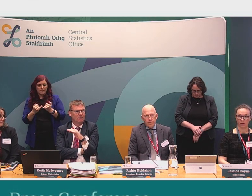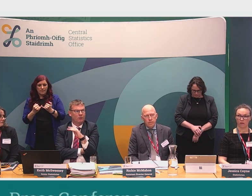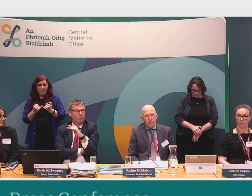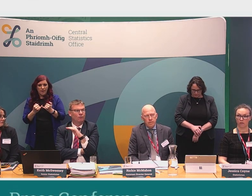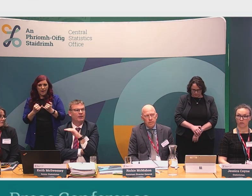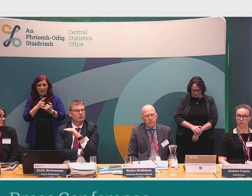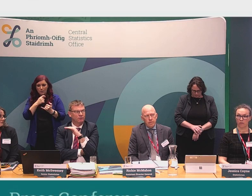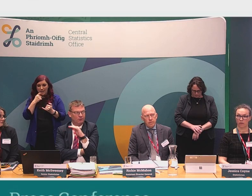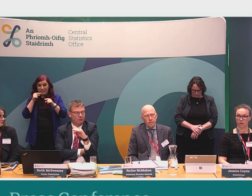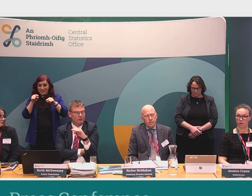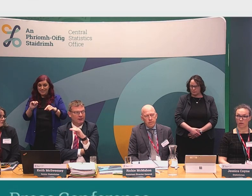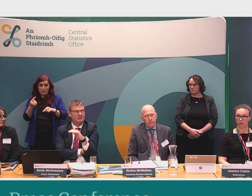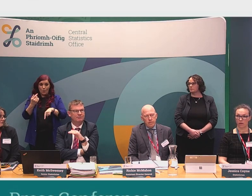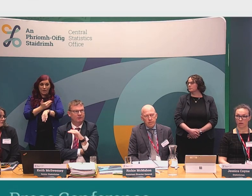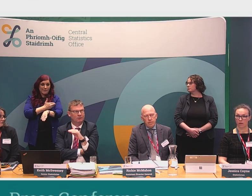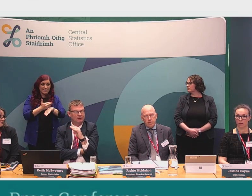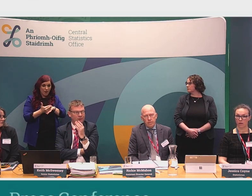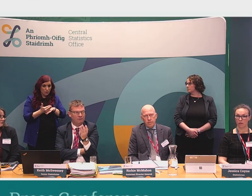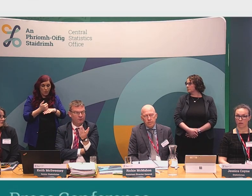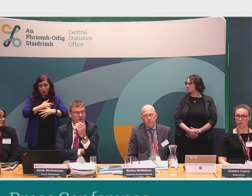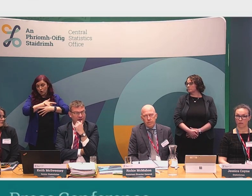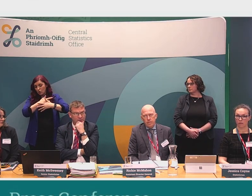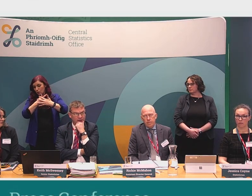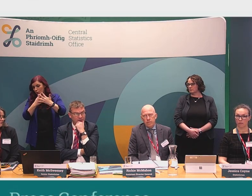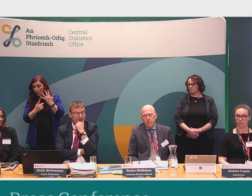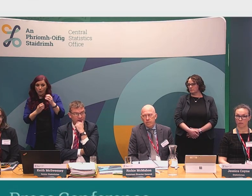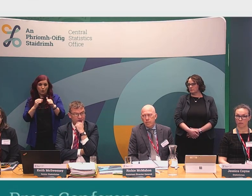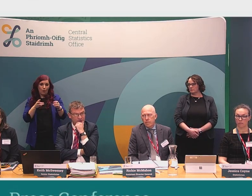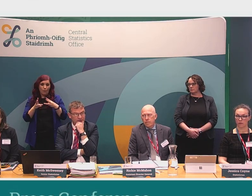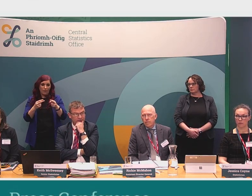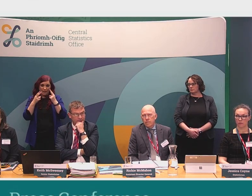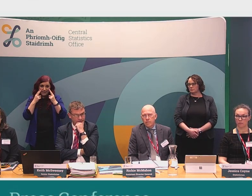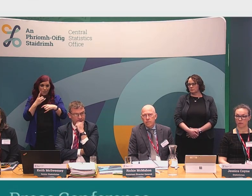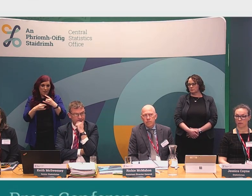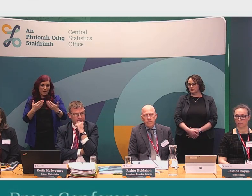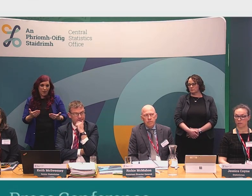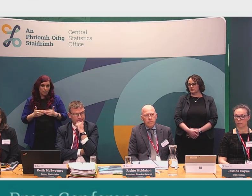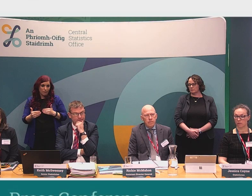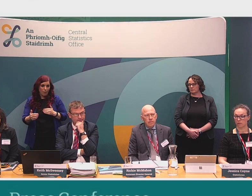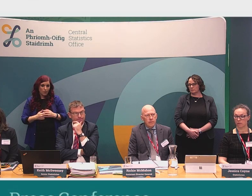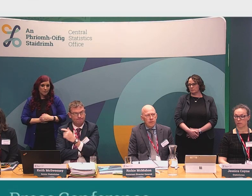for a whole range of other work that has to be done to really try to tease out the actual key messages. Yeah.